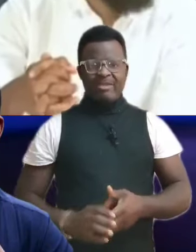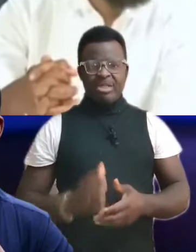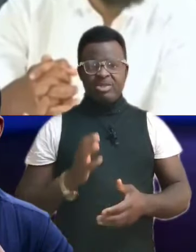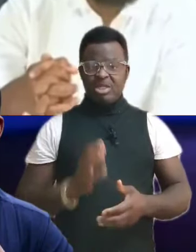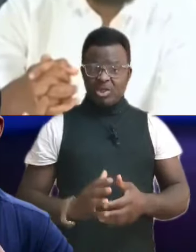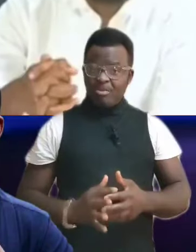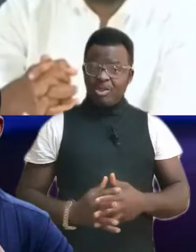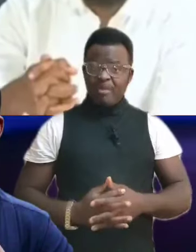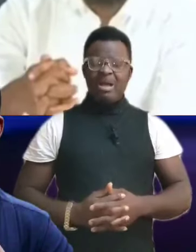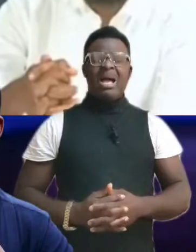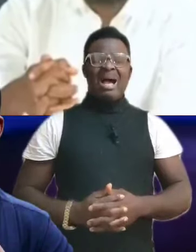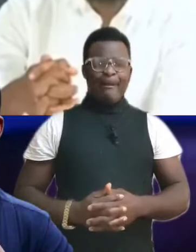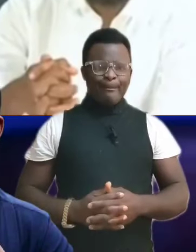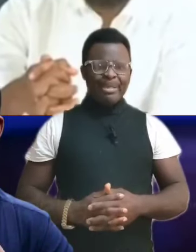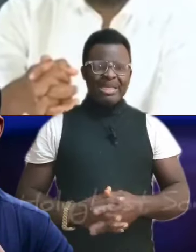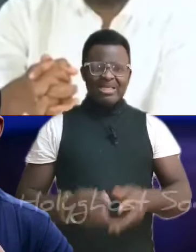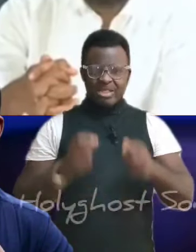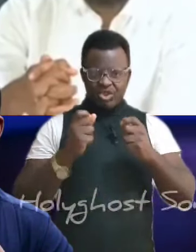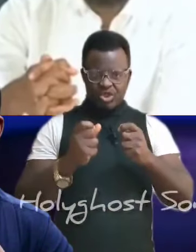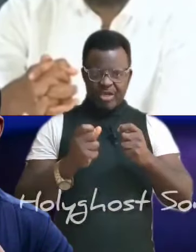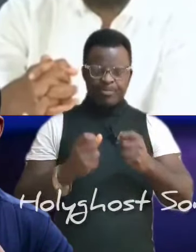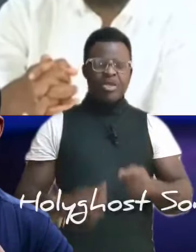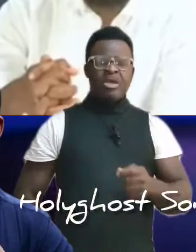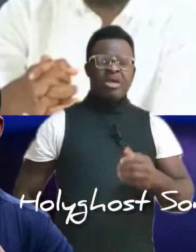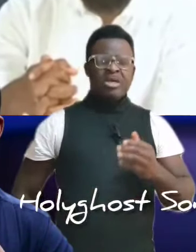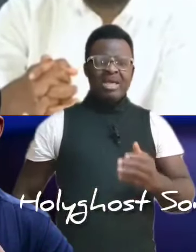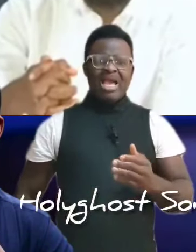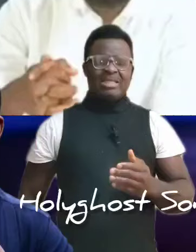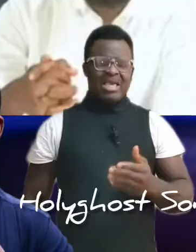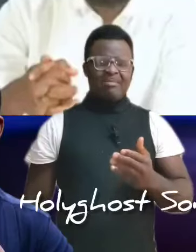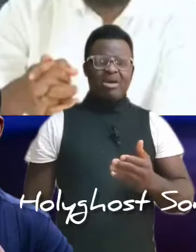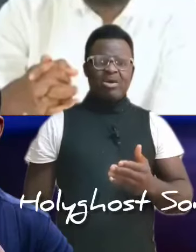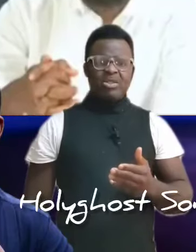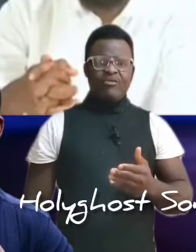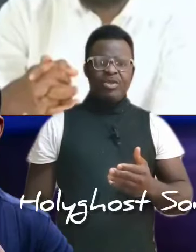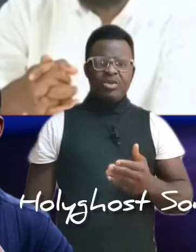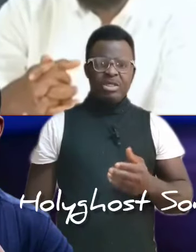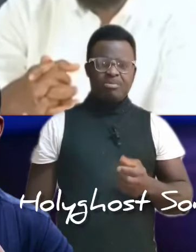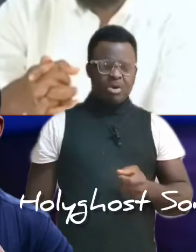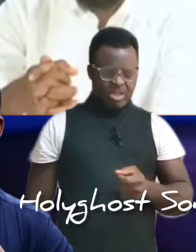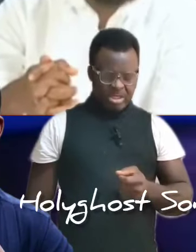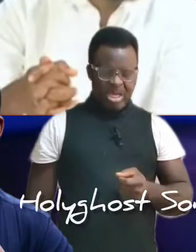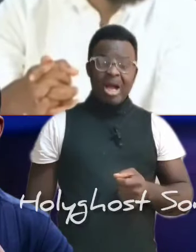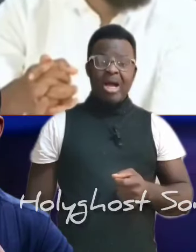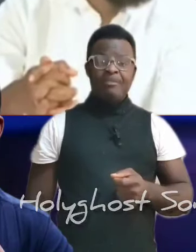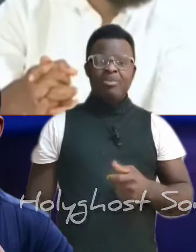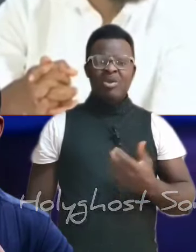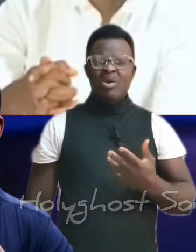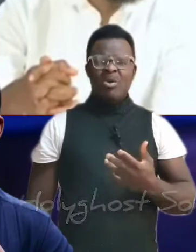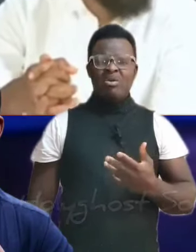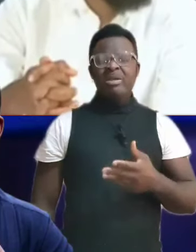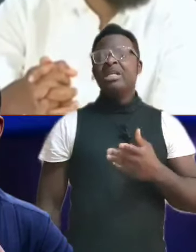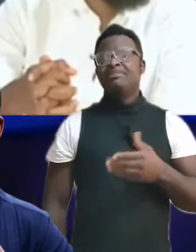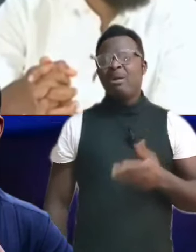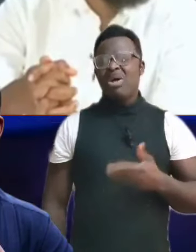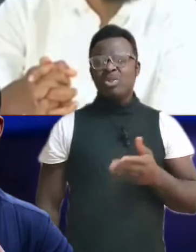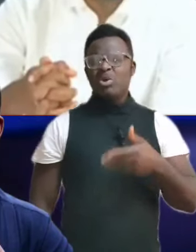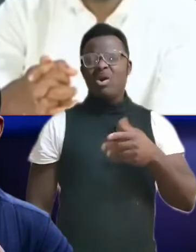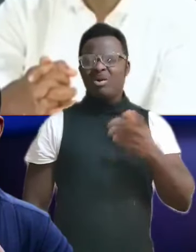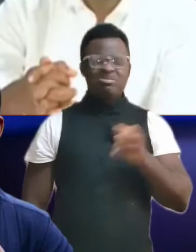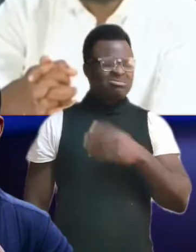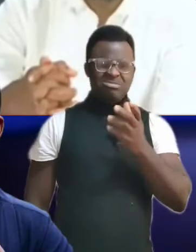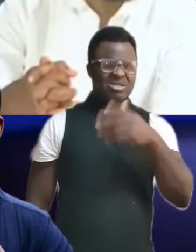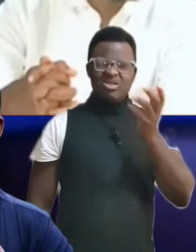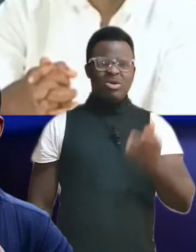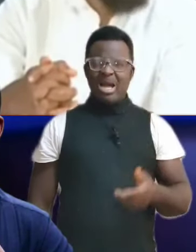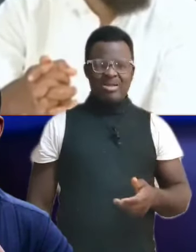from him. You understand? You know when the African people have a proverb that when the gods want to finish you, the first of